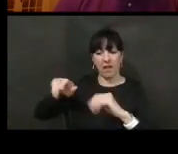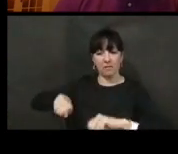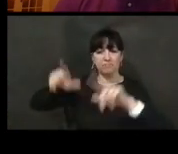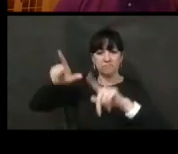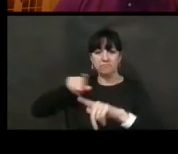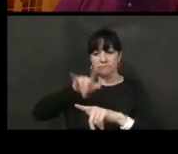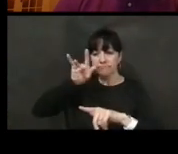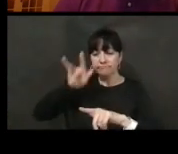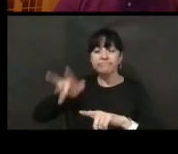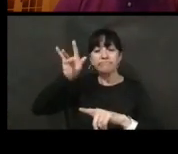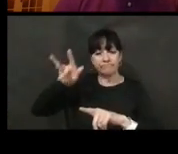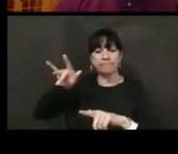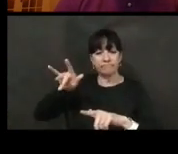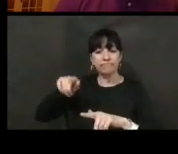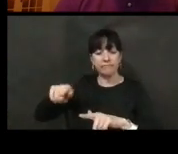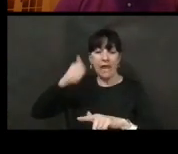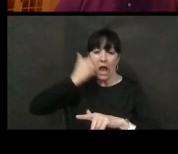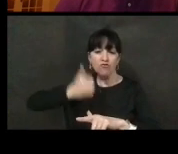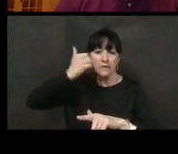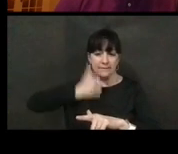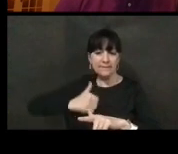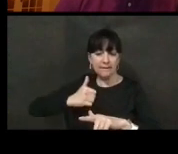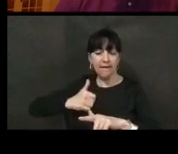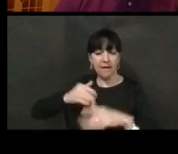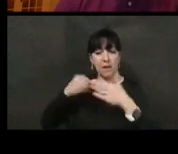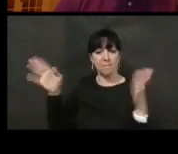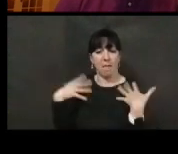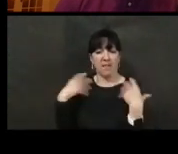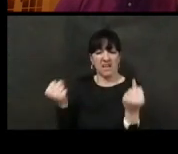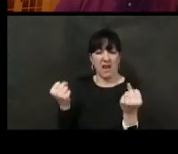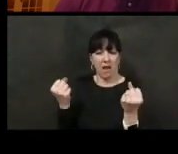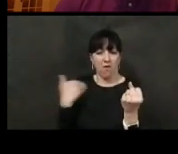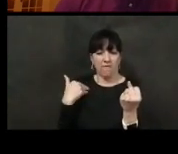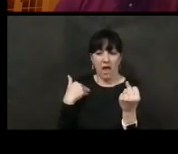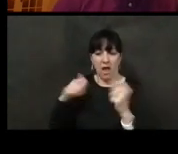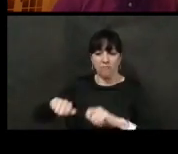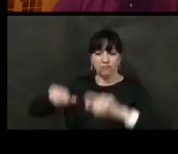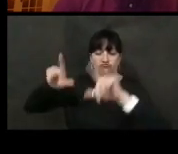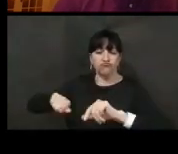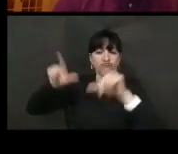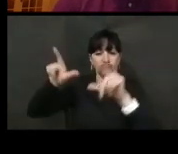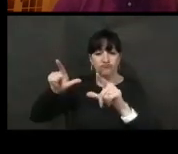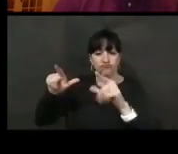Health watch every day. So with that, Lieutenant Governor, I would turn it over to you for